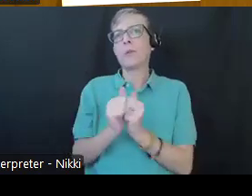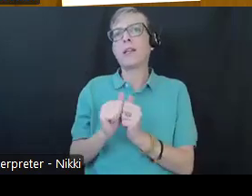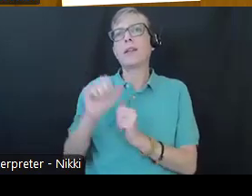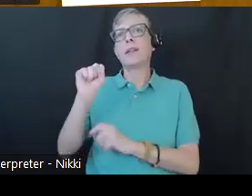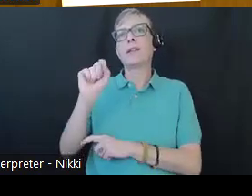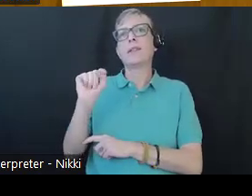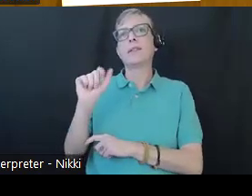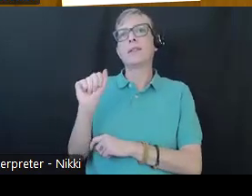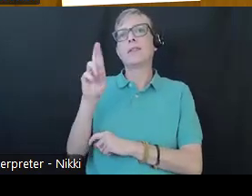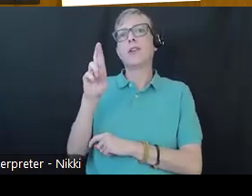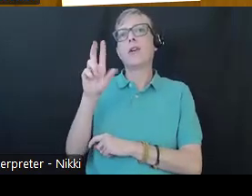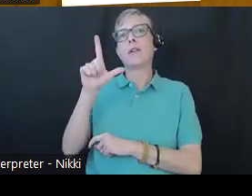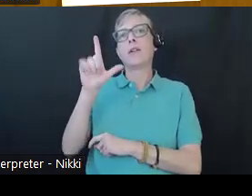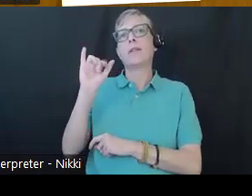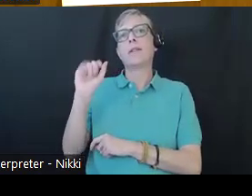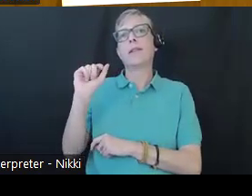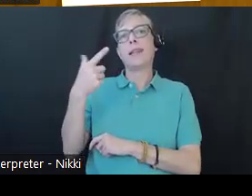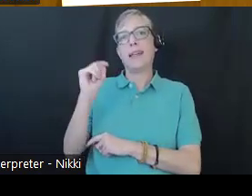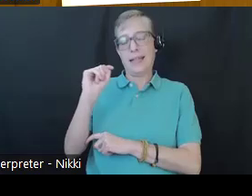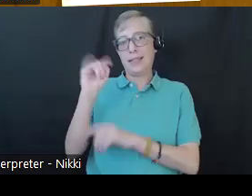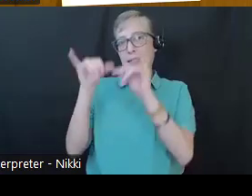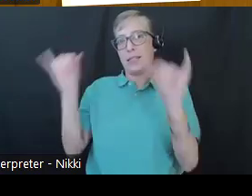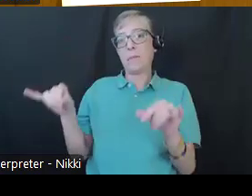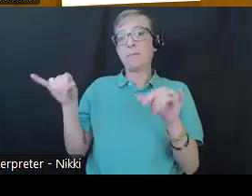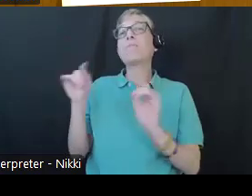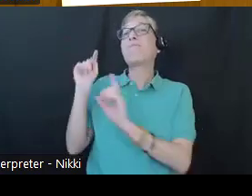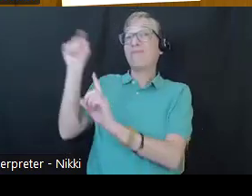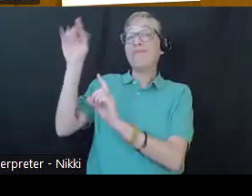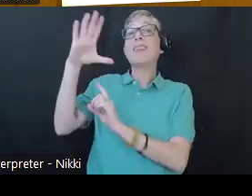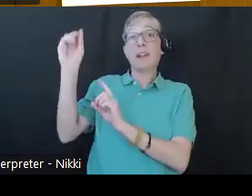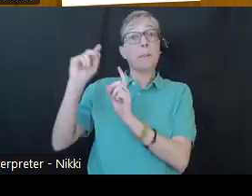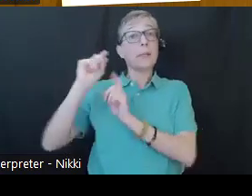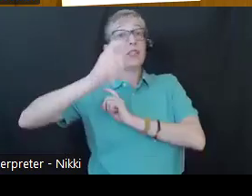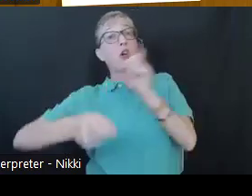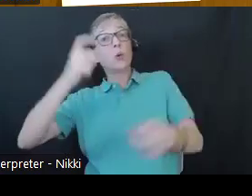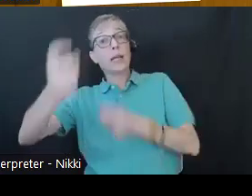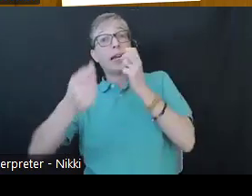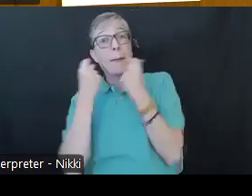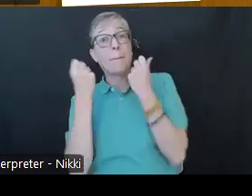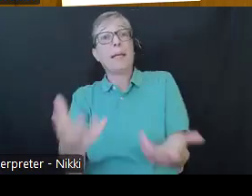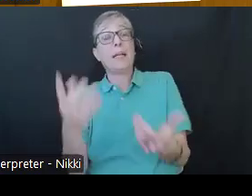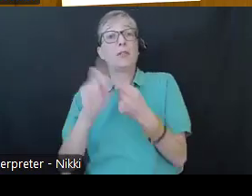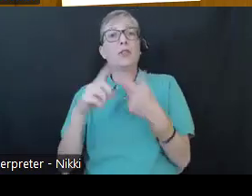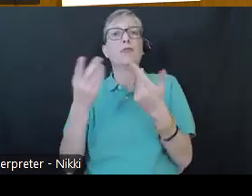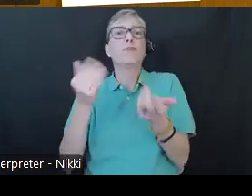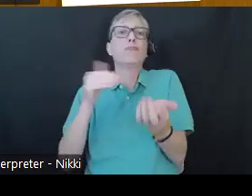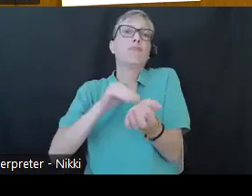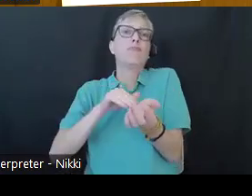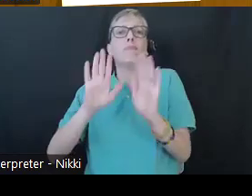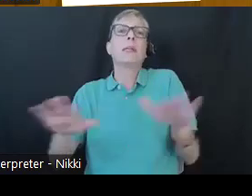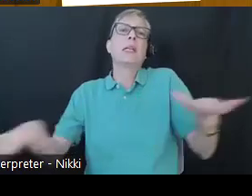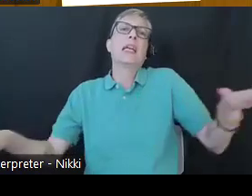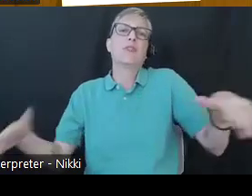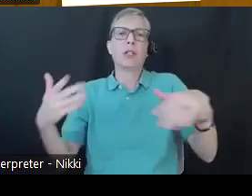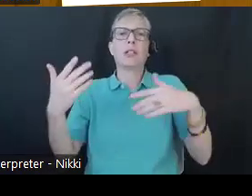Starlight donated a bunch of these, mostly to pediatric burn centers. I think they're having some issues now because they're trying to update, and so